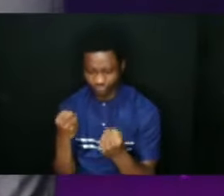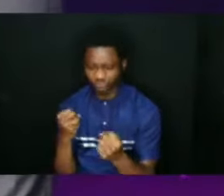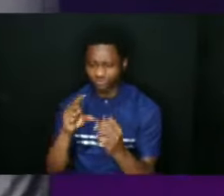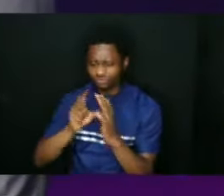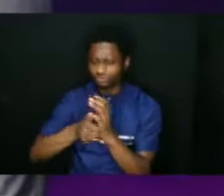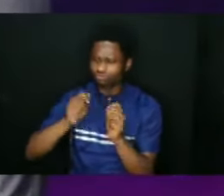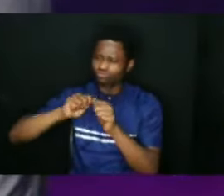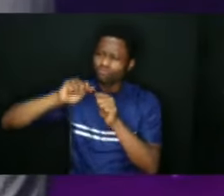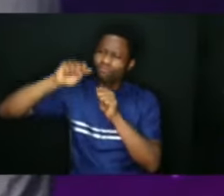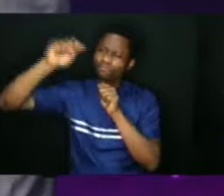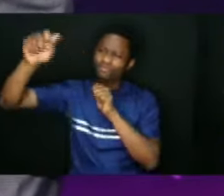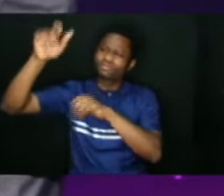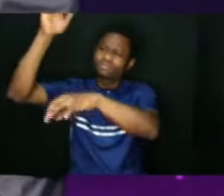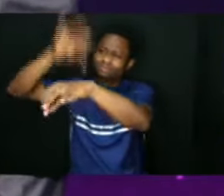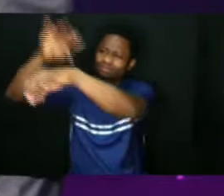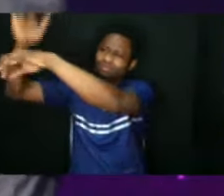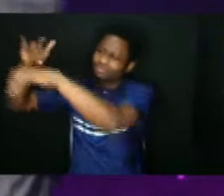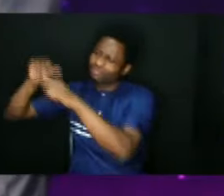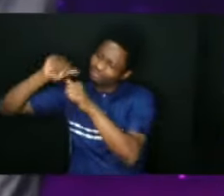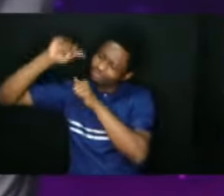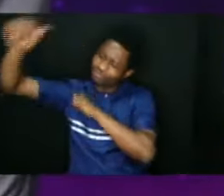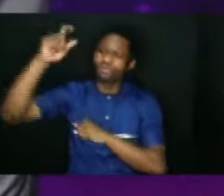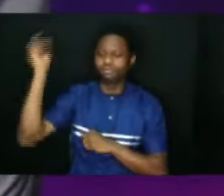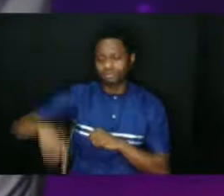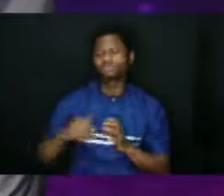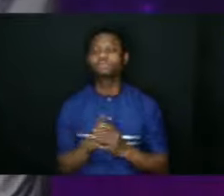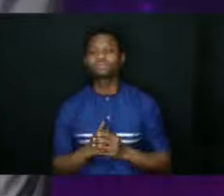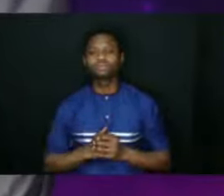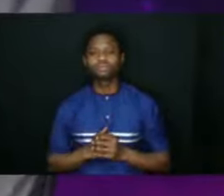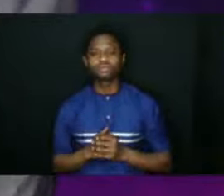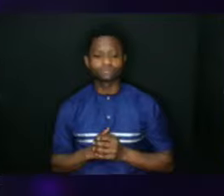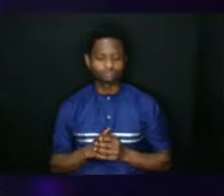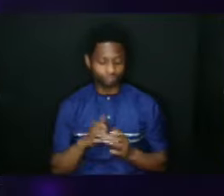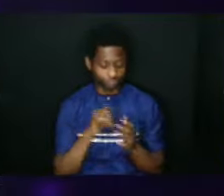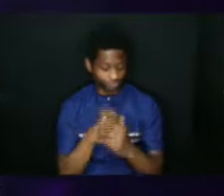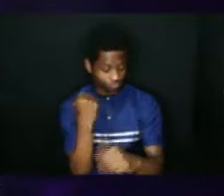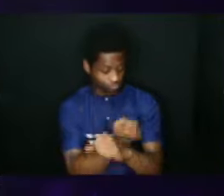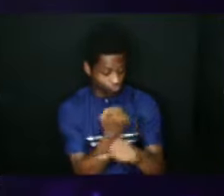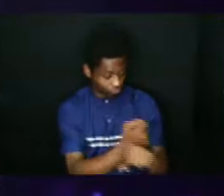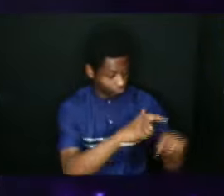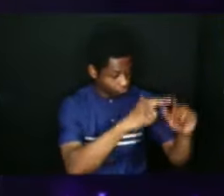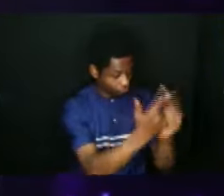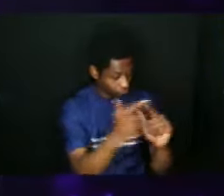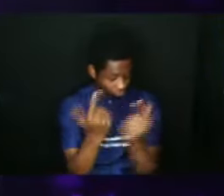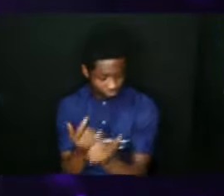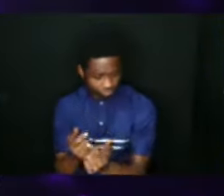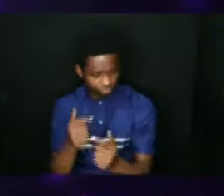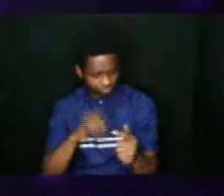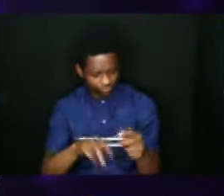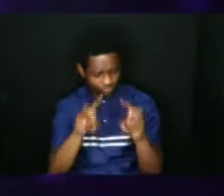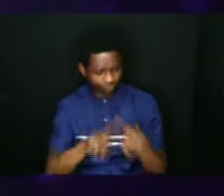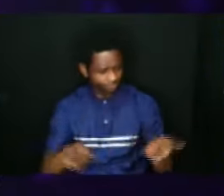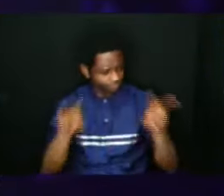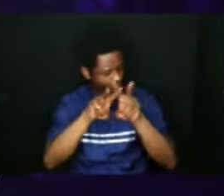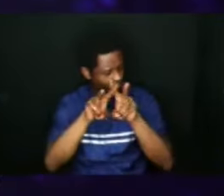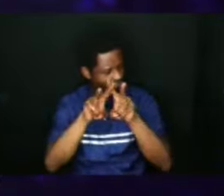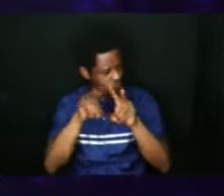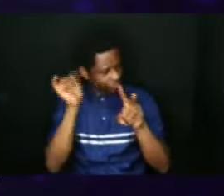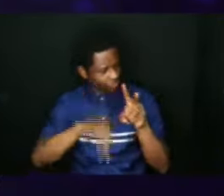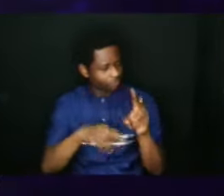far-reaching. Now, these precious stones are virtues that must reflect from